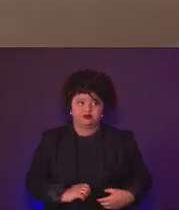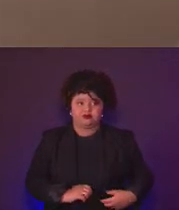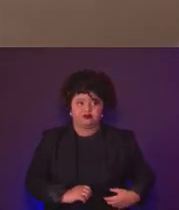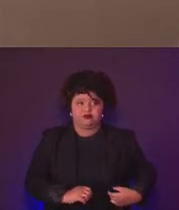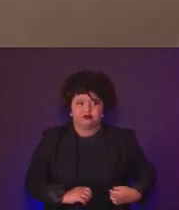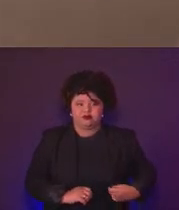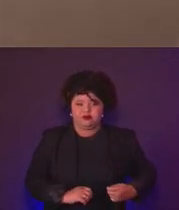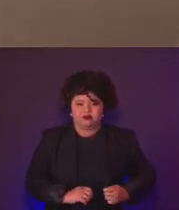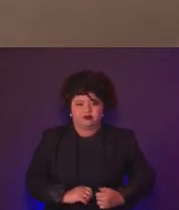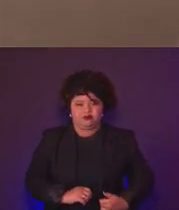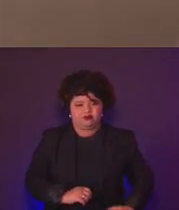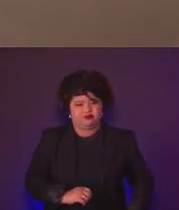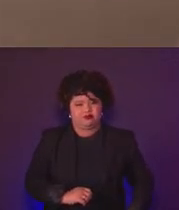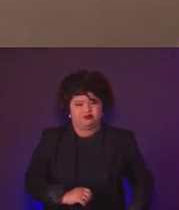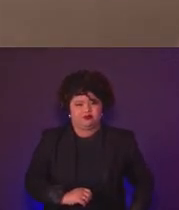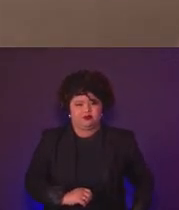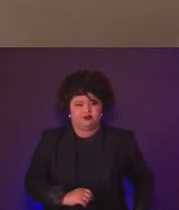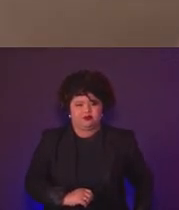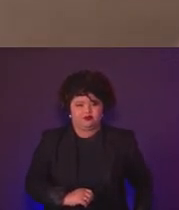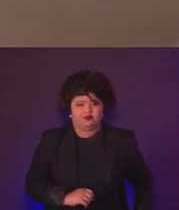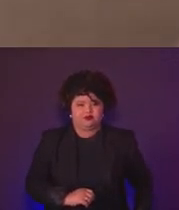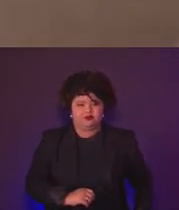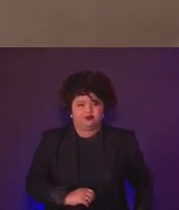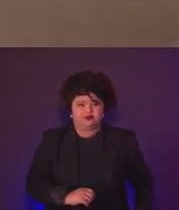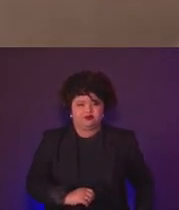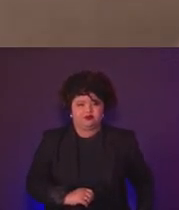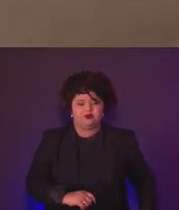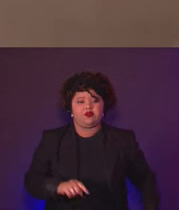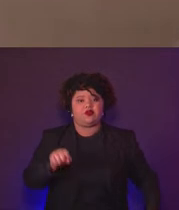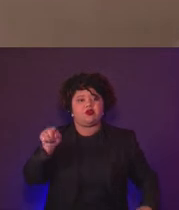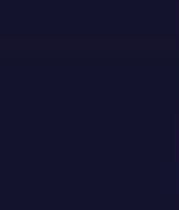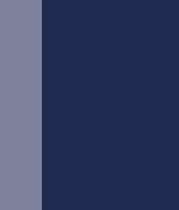have had the career I have had without Phil.